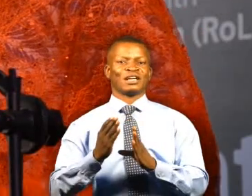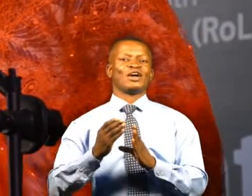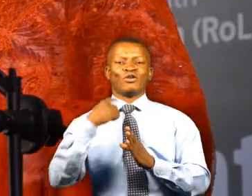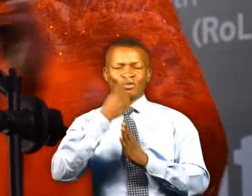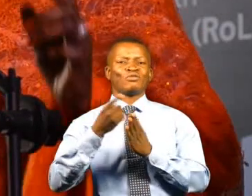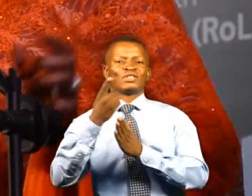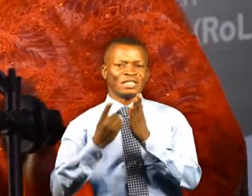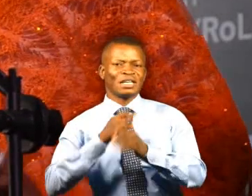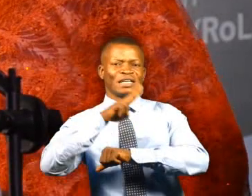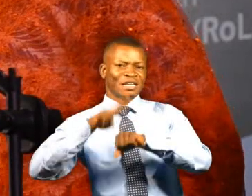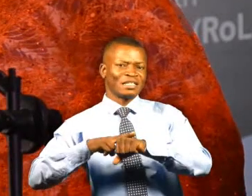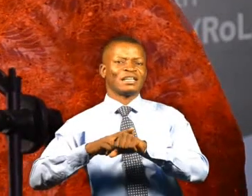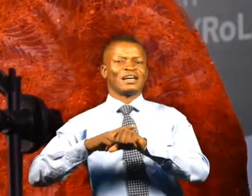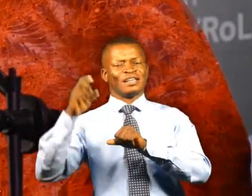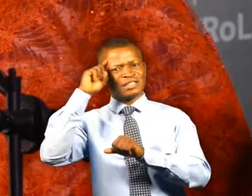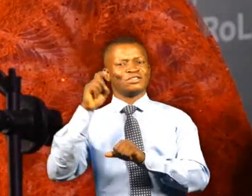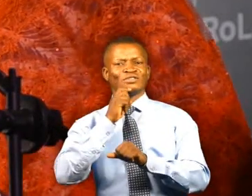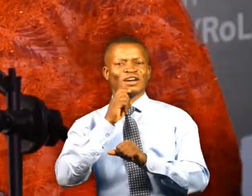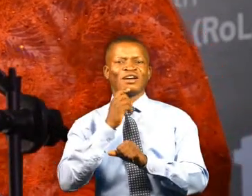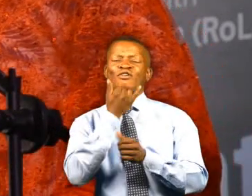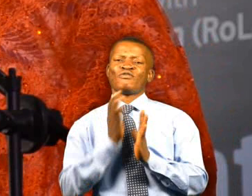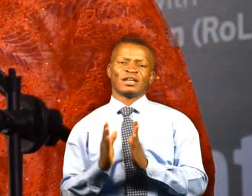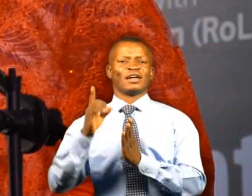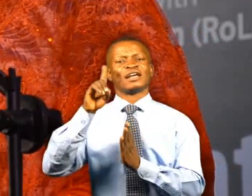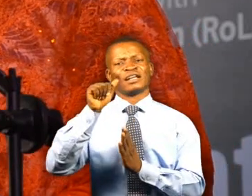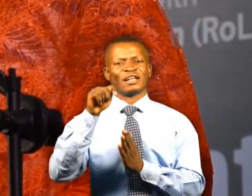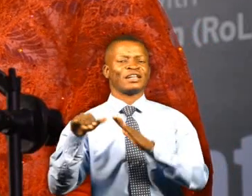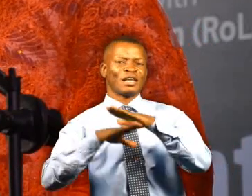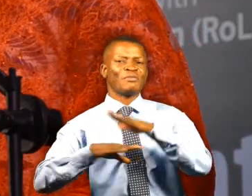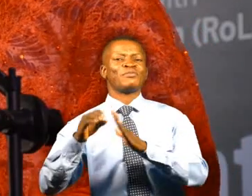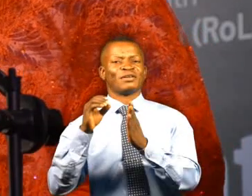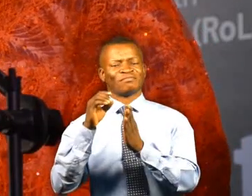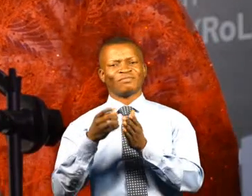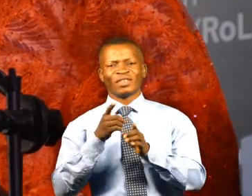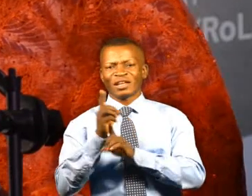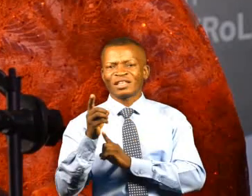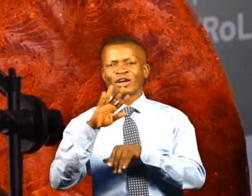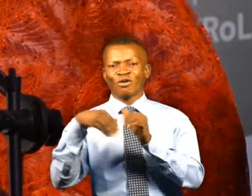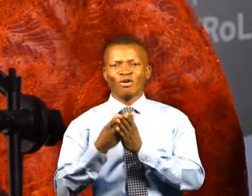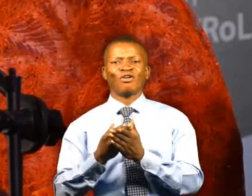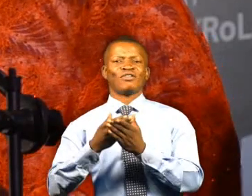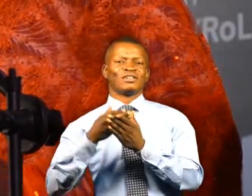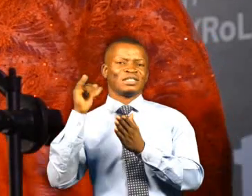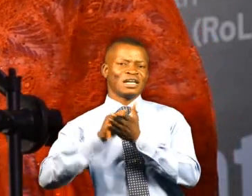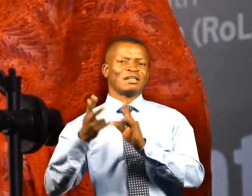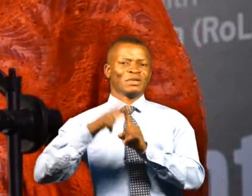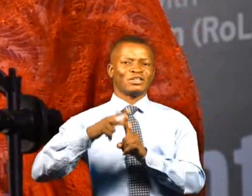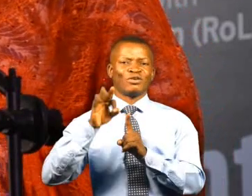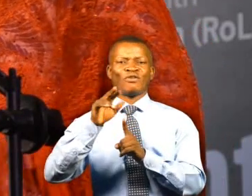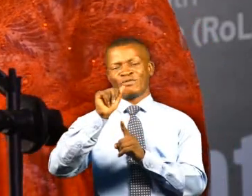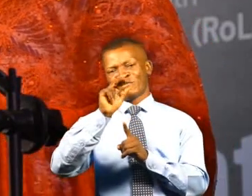MacArthur Foundation, who designed the National Sexual Offender Database, curated structure for HIMAT, and also facilitated